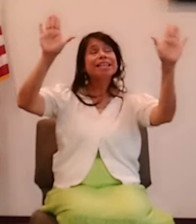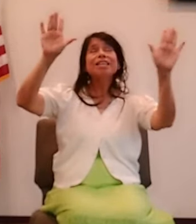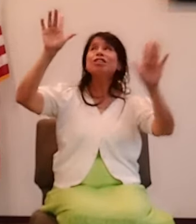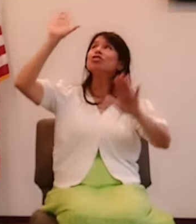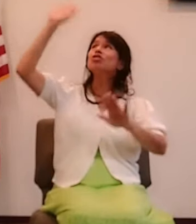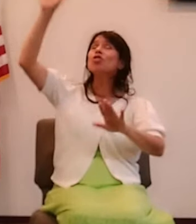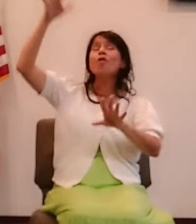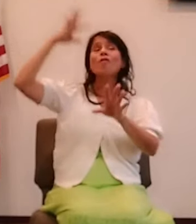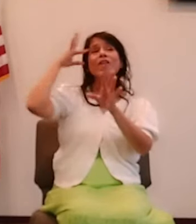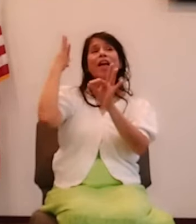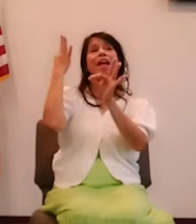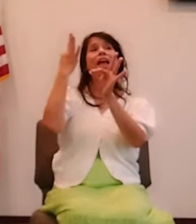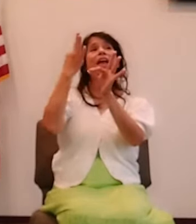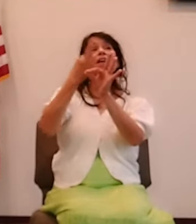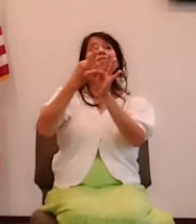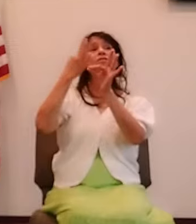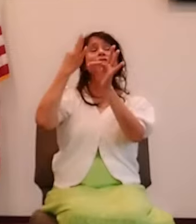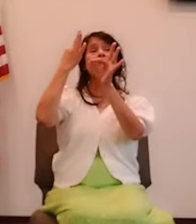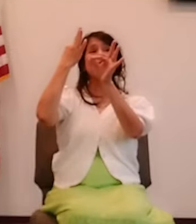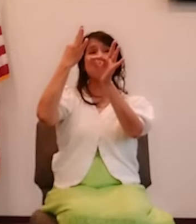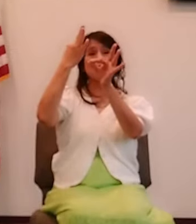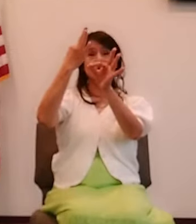Great is your